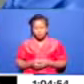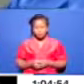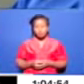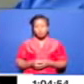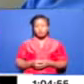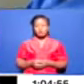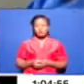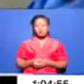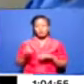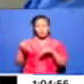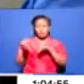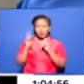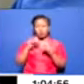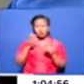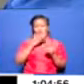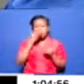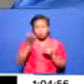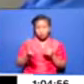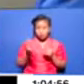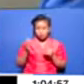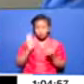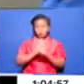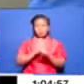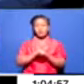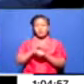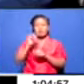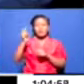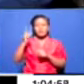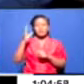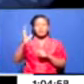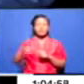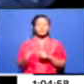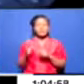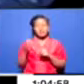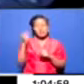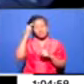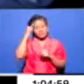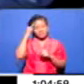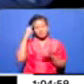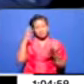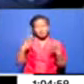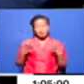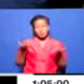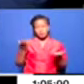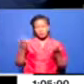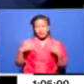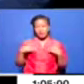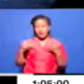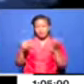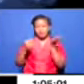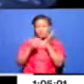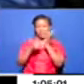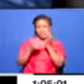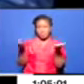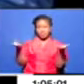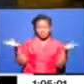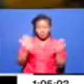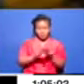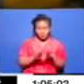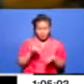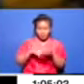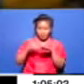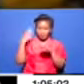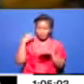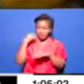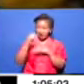She was responding to fears that Kenya may go the Uganda way, in which there was total internet shutdown during last year's general election